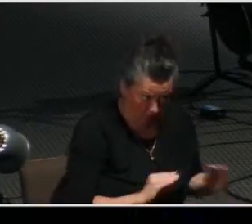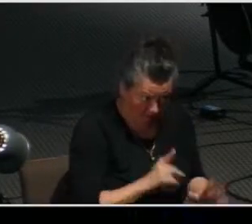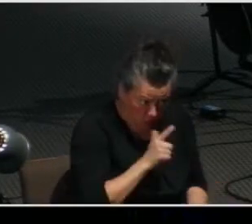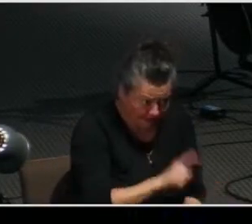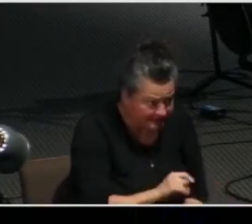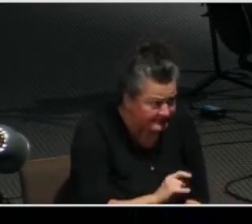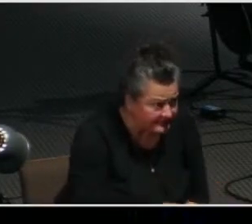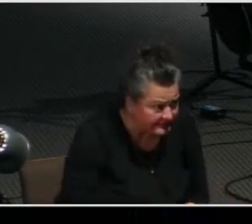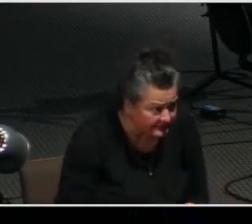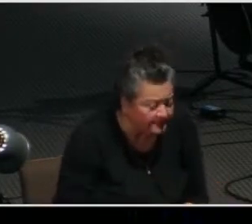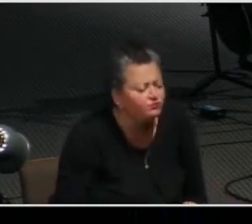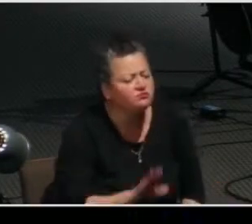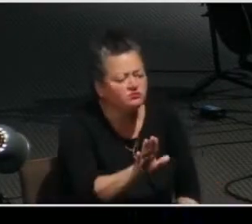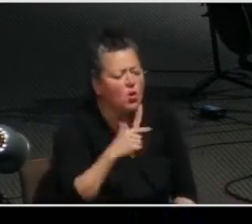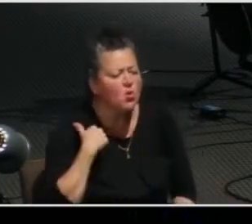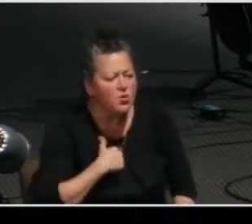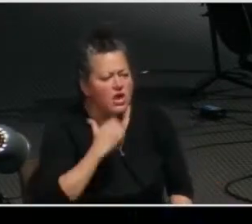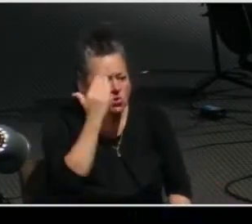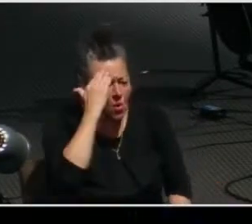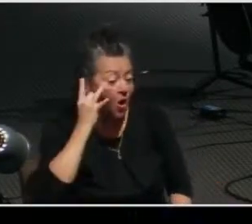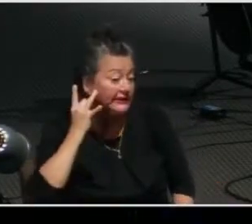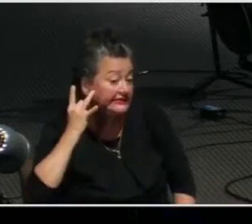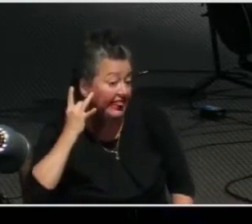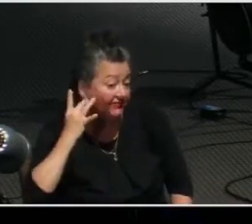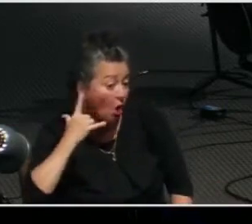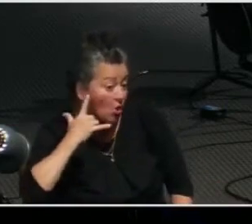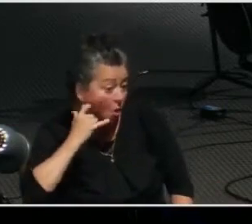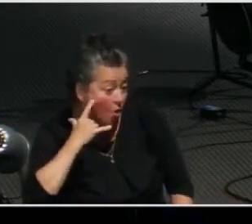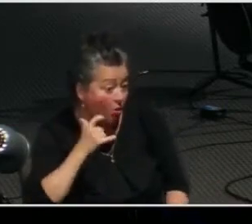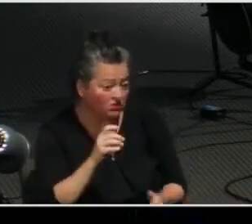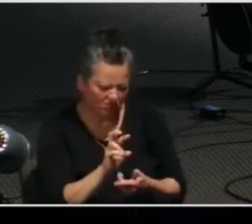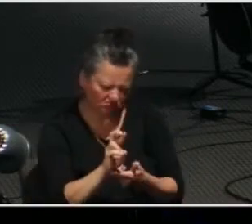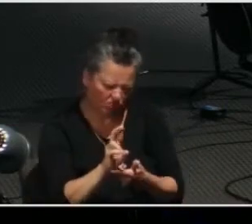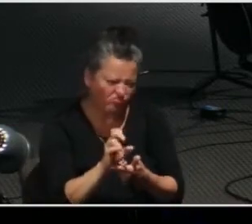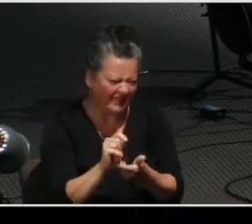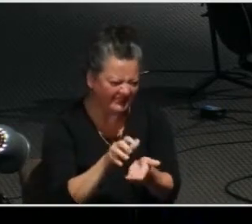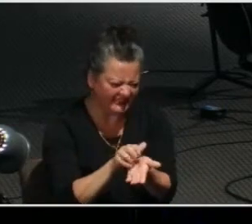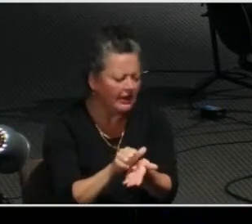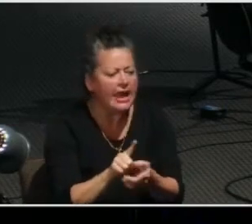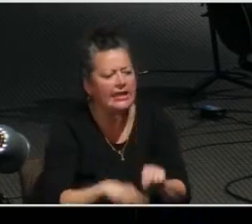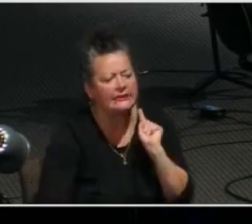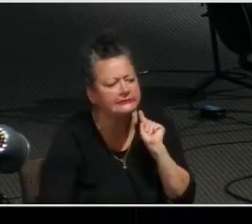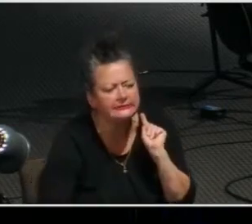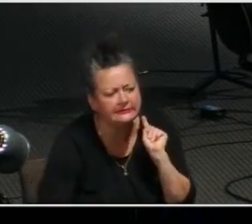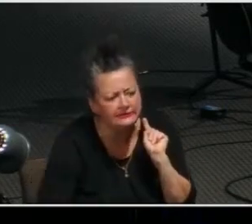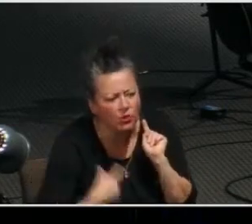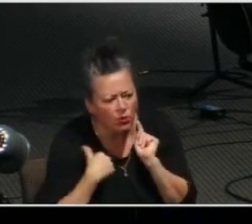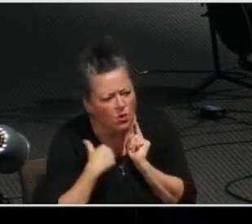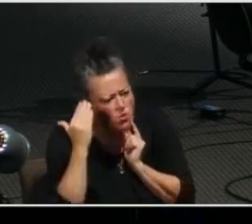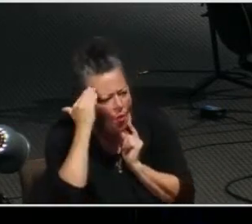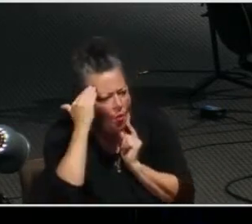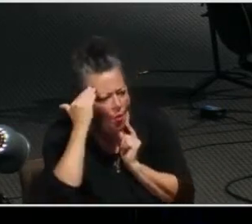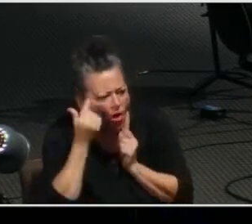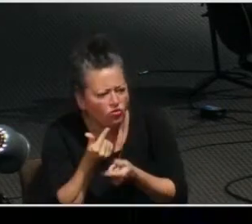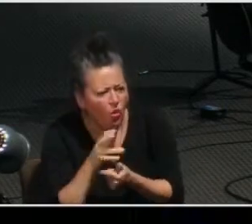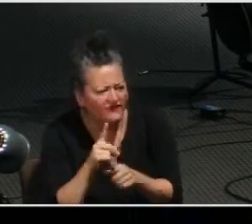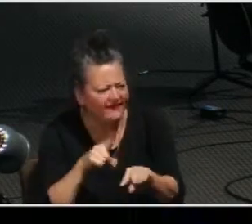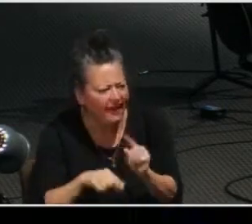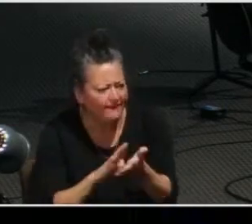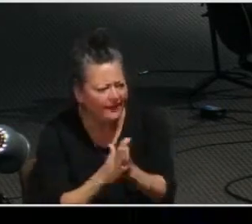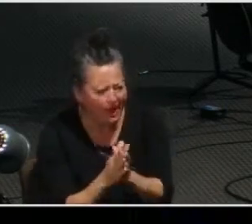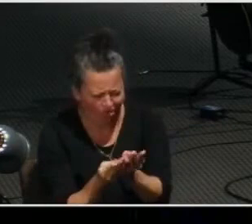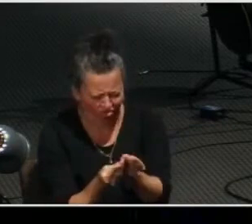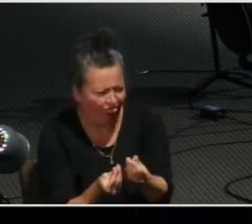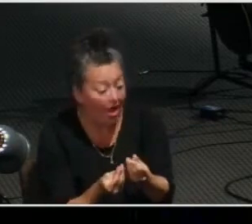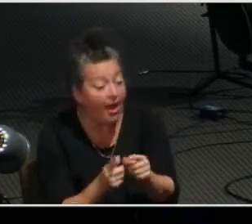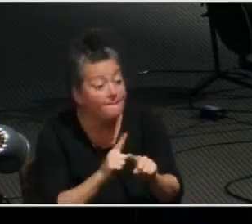of gold or silver, and technically, precious metals cannot rust or corrode. But they can lose